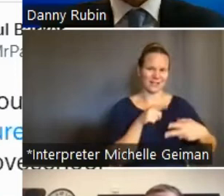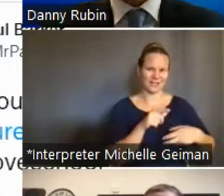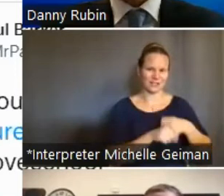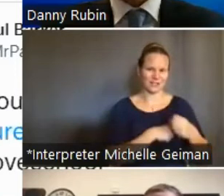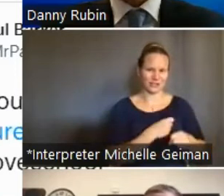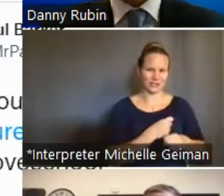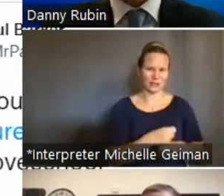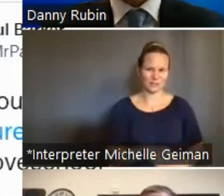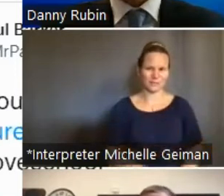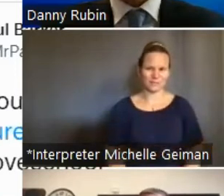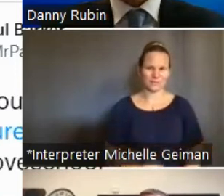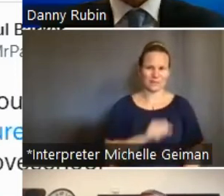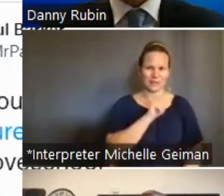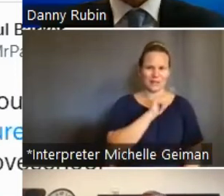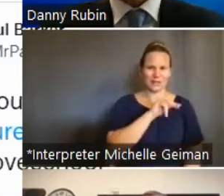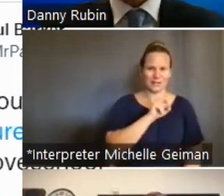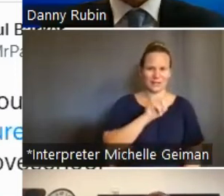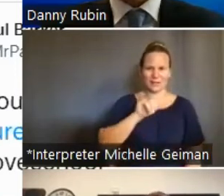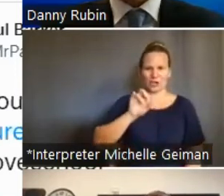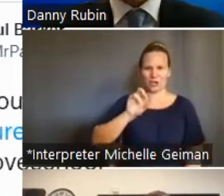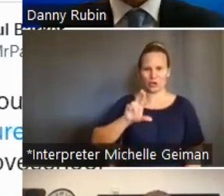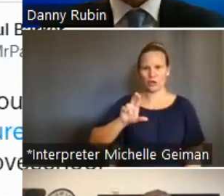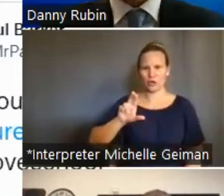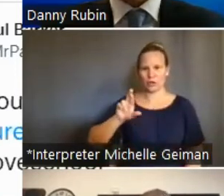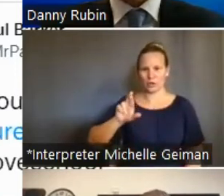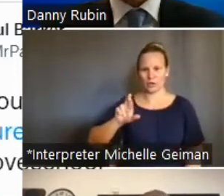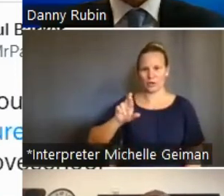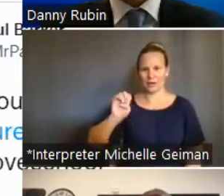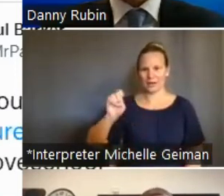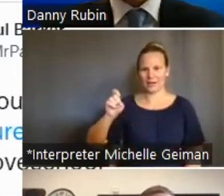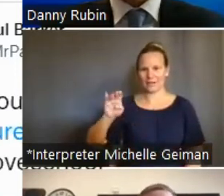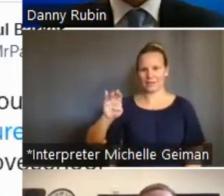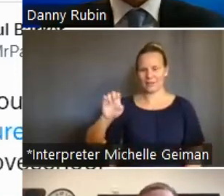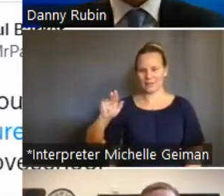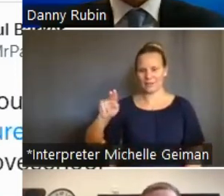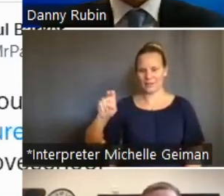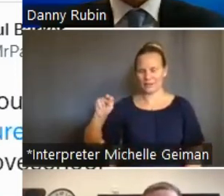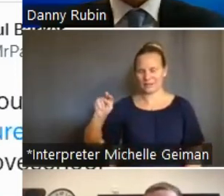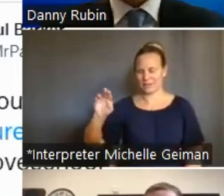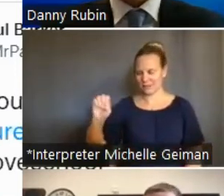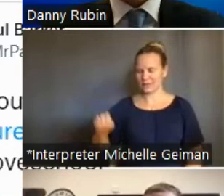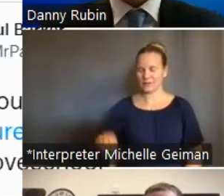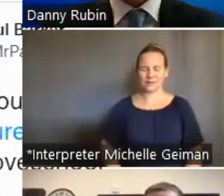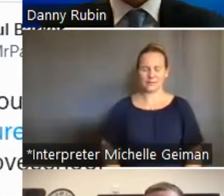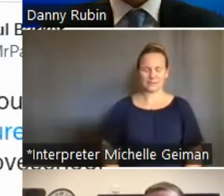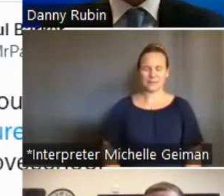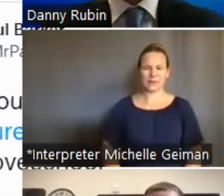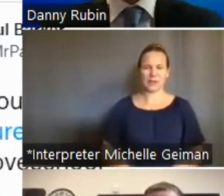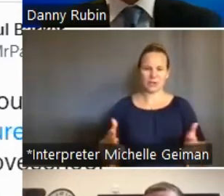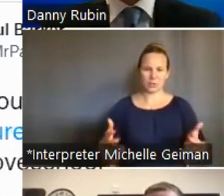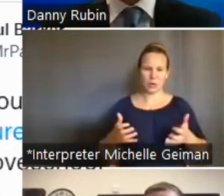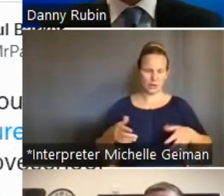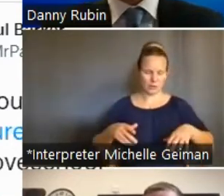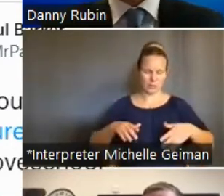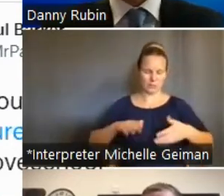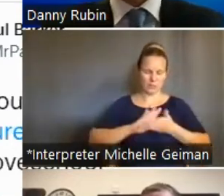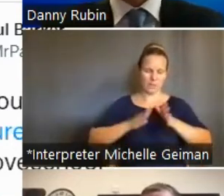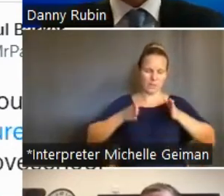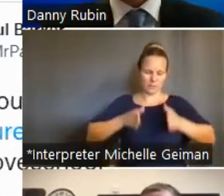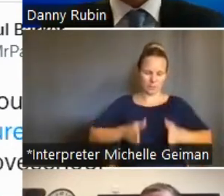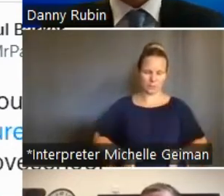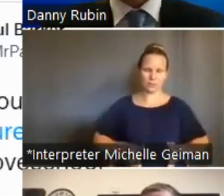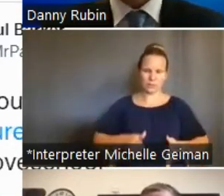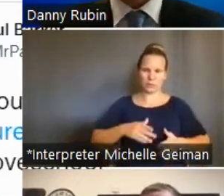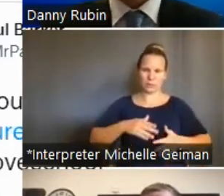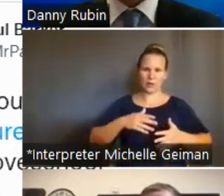to be that soundboard for all the good things that are happening in your organization. Thank you for sharing those